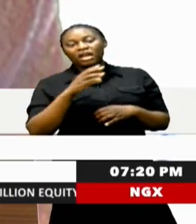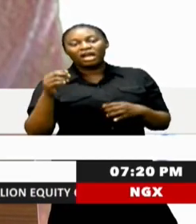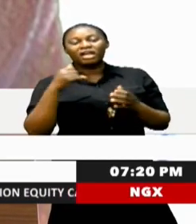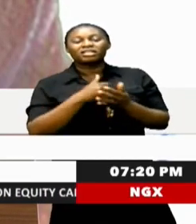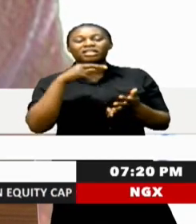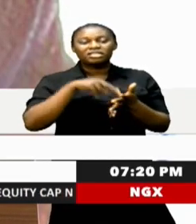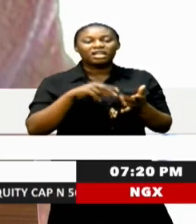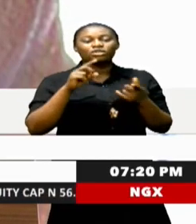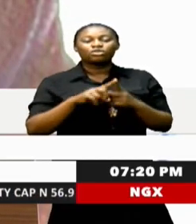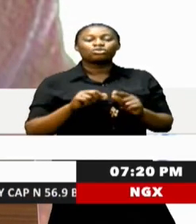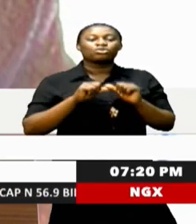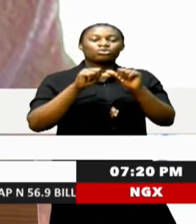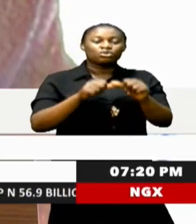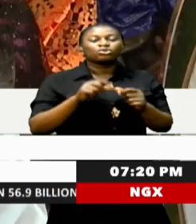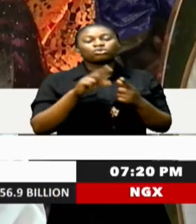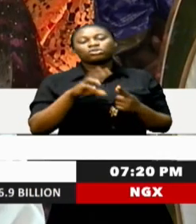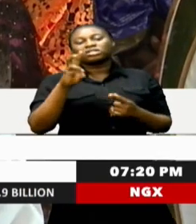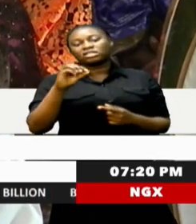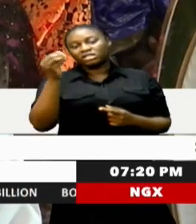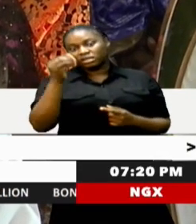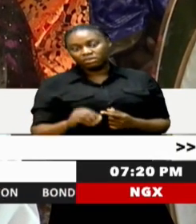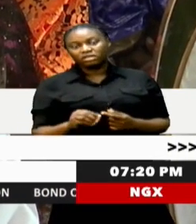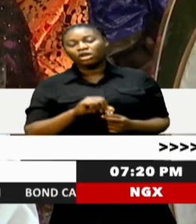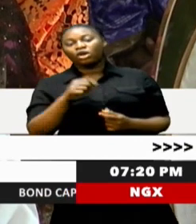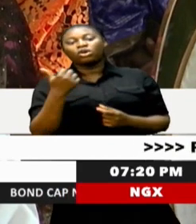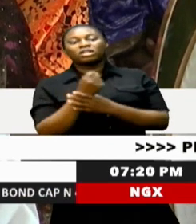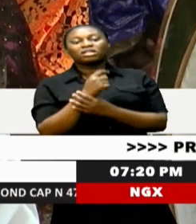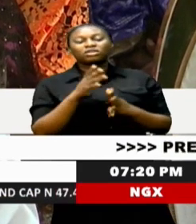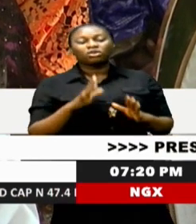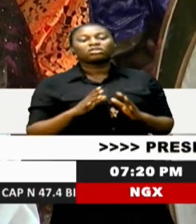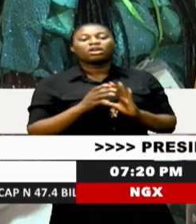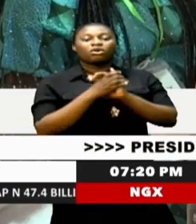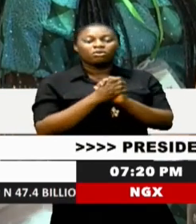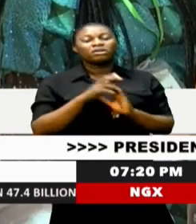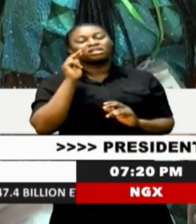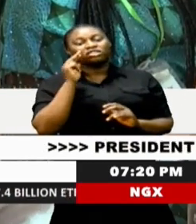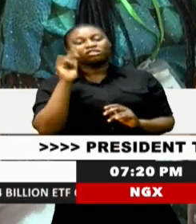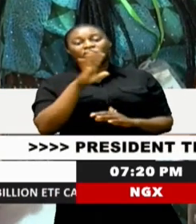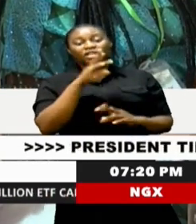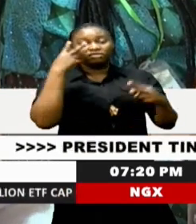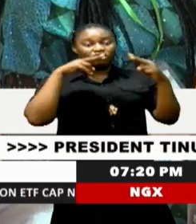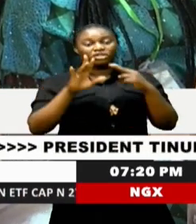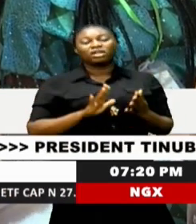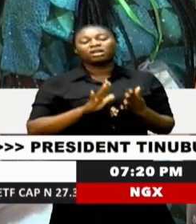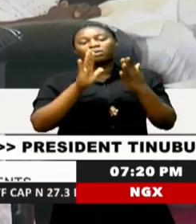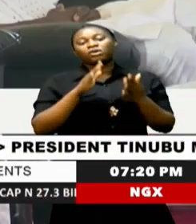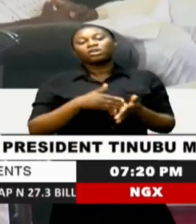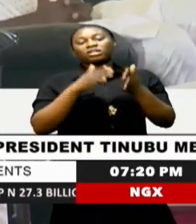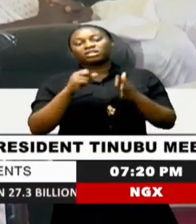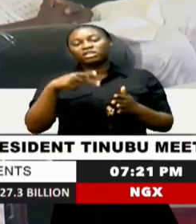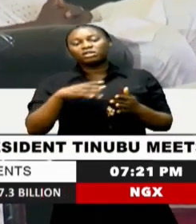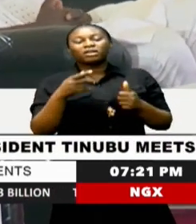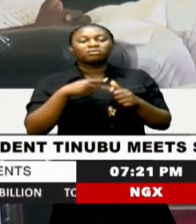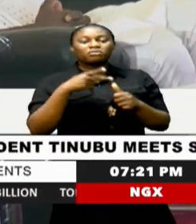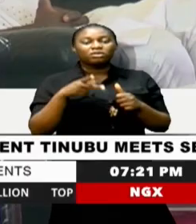from 16 to 60%. Other stakeholders commended Nigeria for its visionary approach and leadership in prioritizing